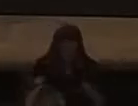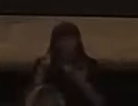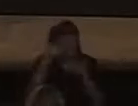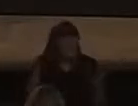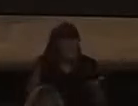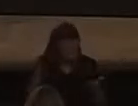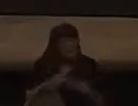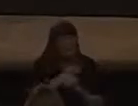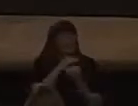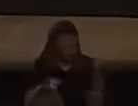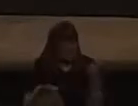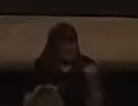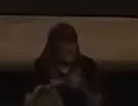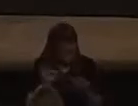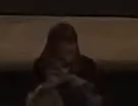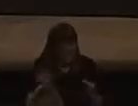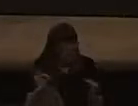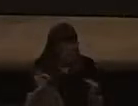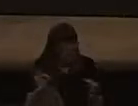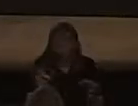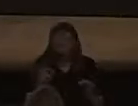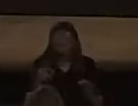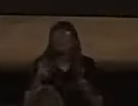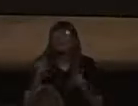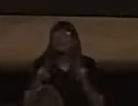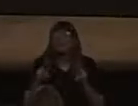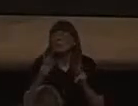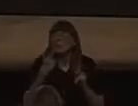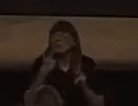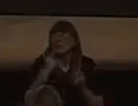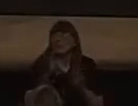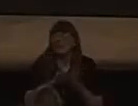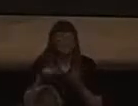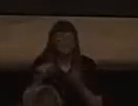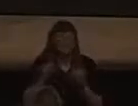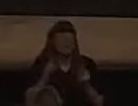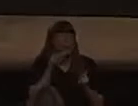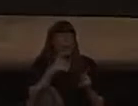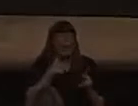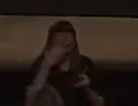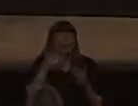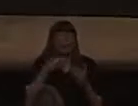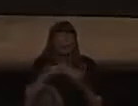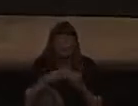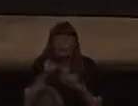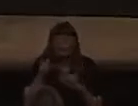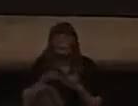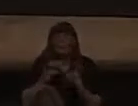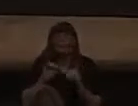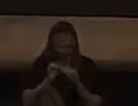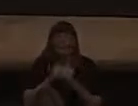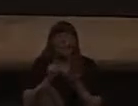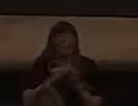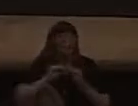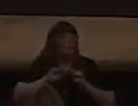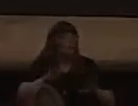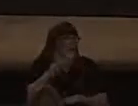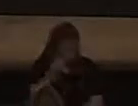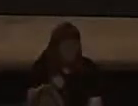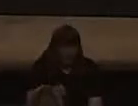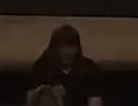headsets. My last comment is, people said those of you who have good programs need to learn how to publicize them